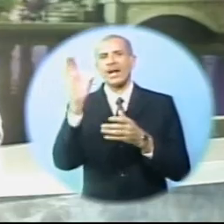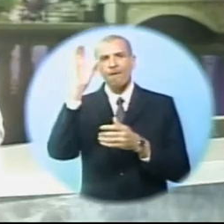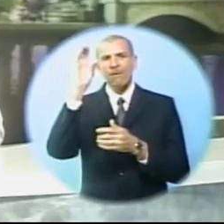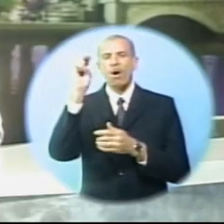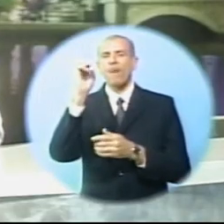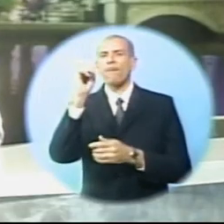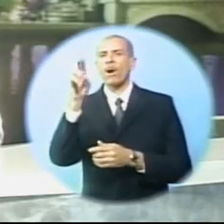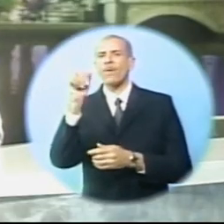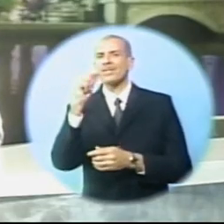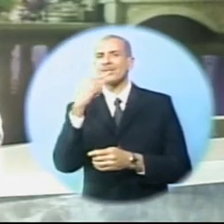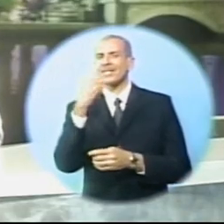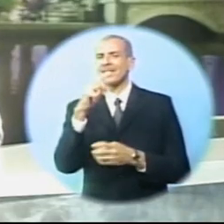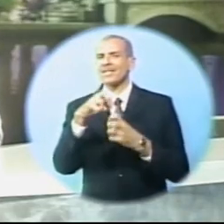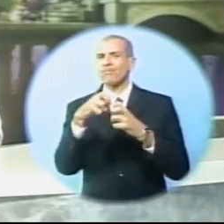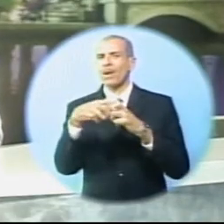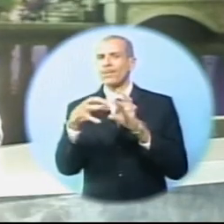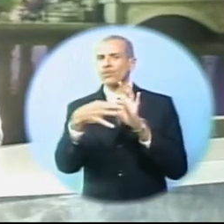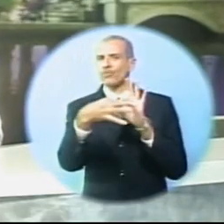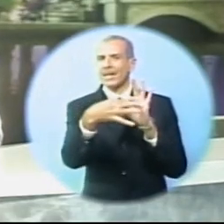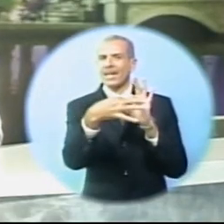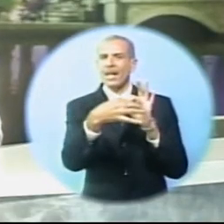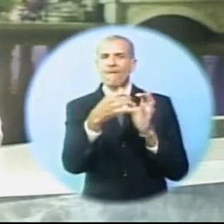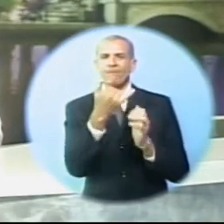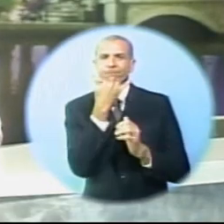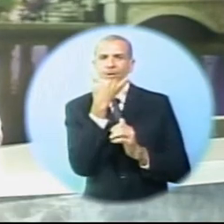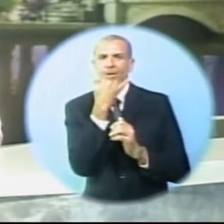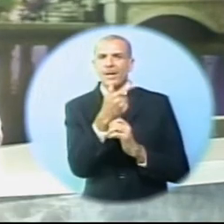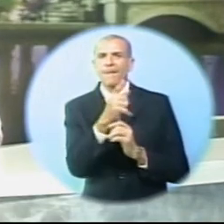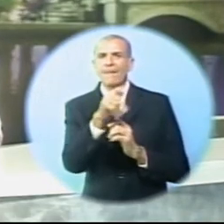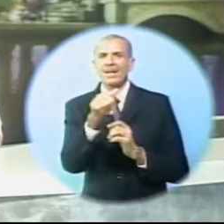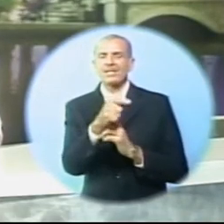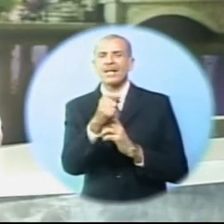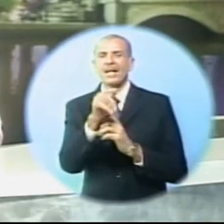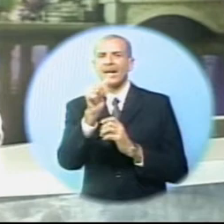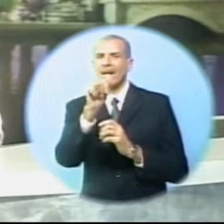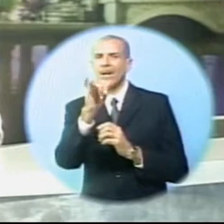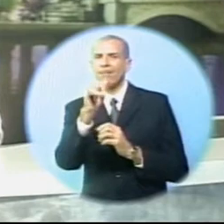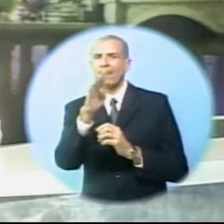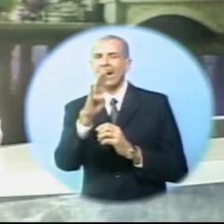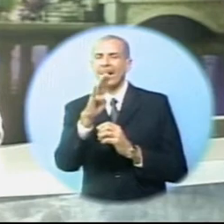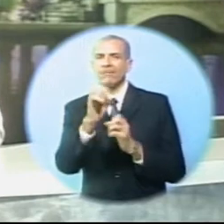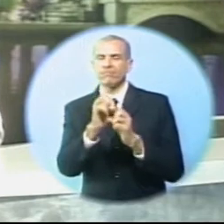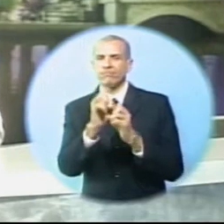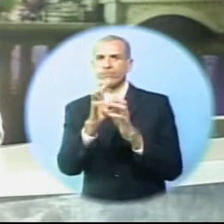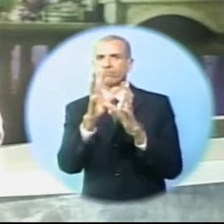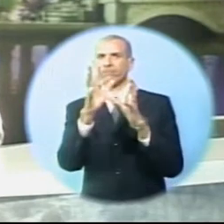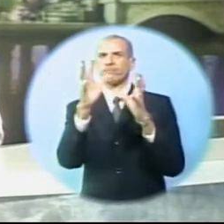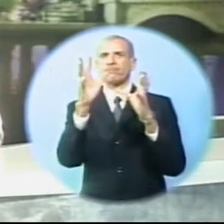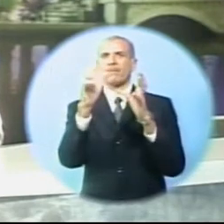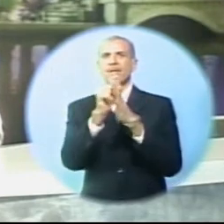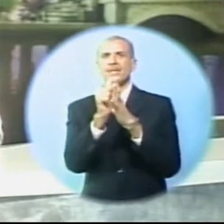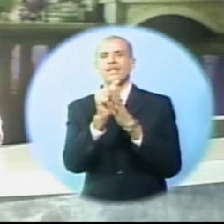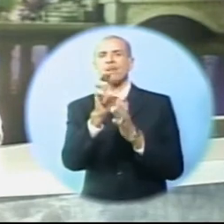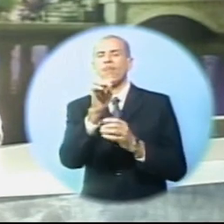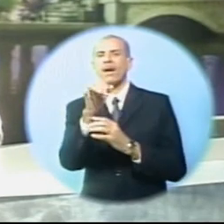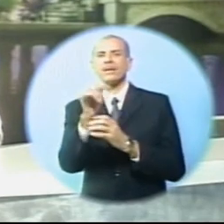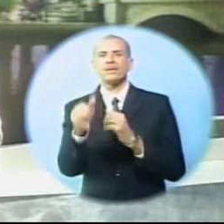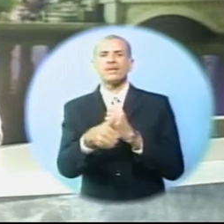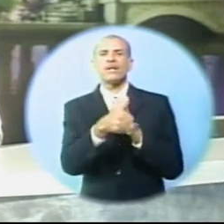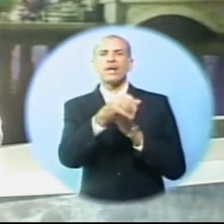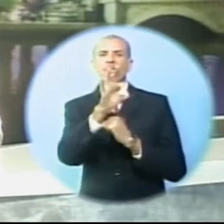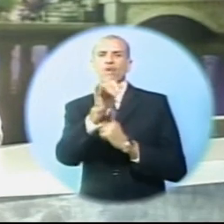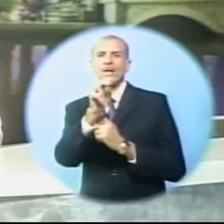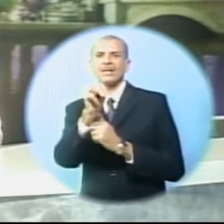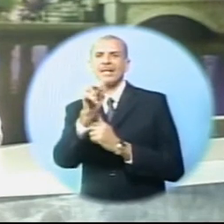Morris, who says the problem relates to a faulty passenger side airbag inflator. He says the models affected are the